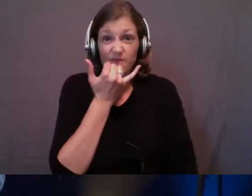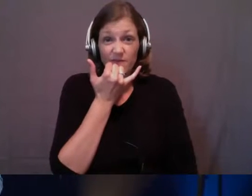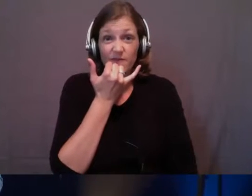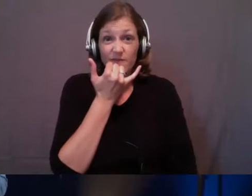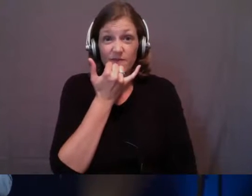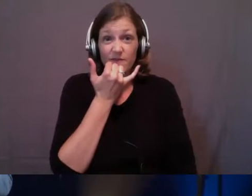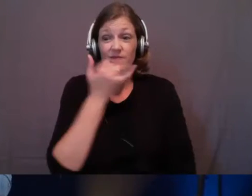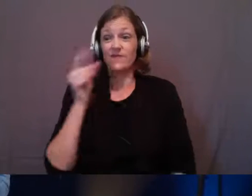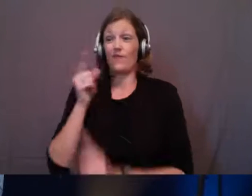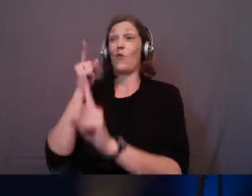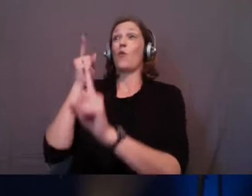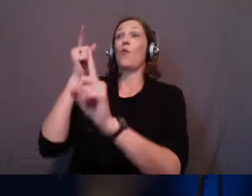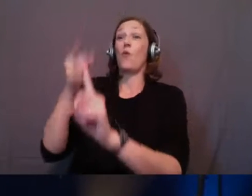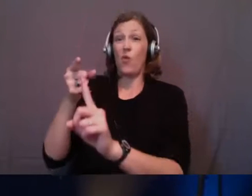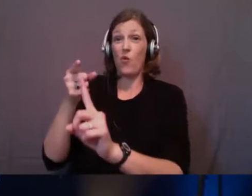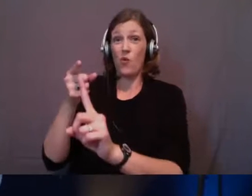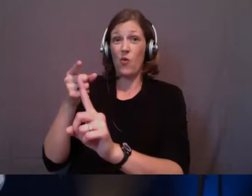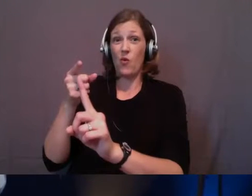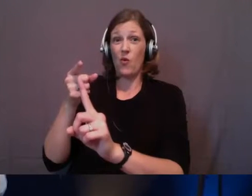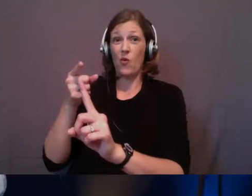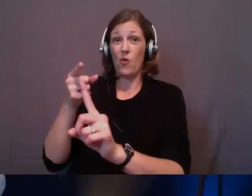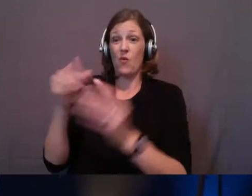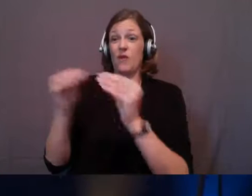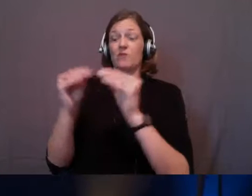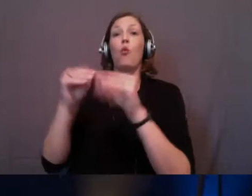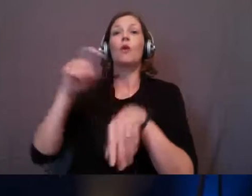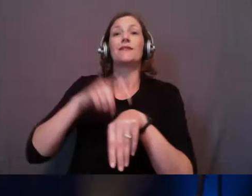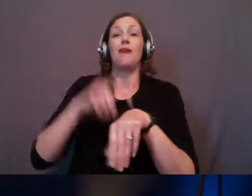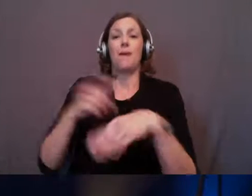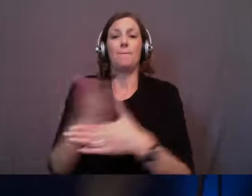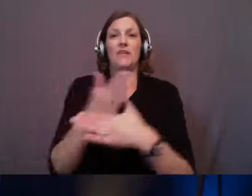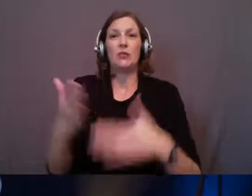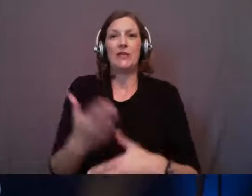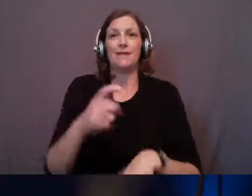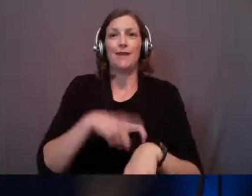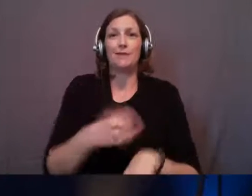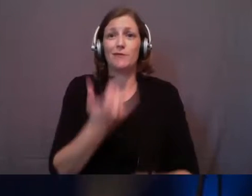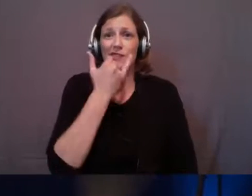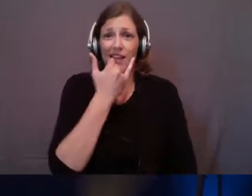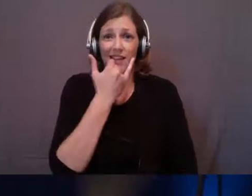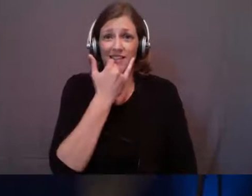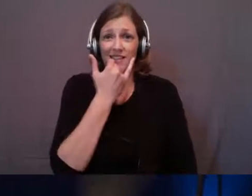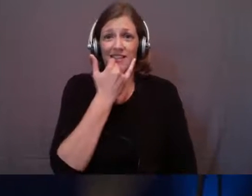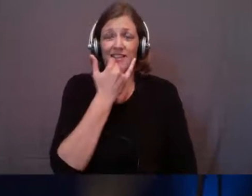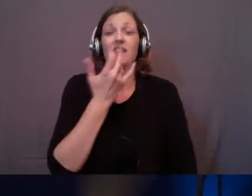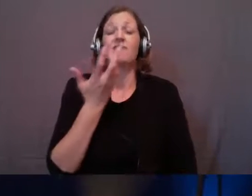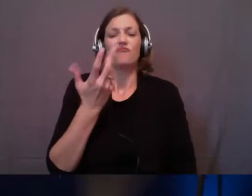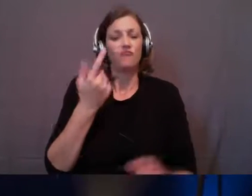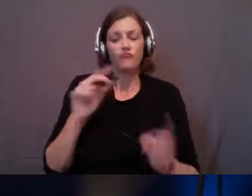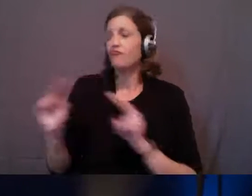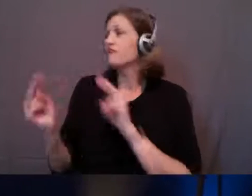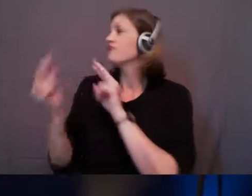my goal was to have more time in between every time I messed up and turn my heart to God. There's going to